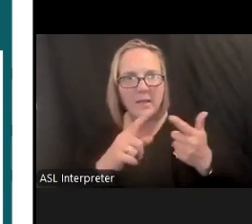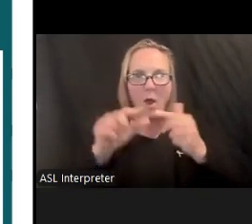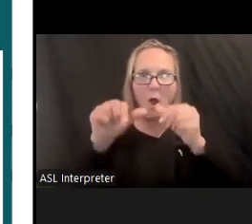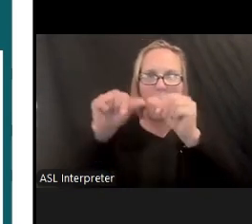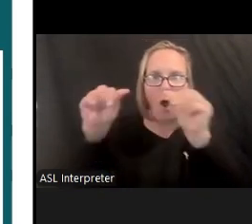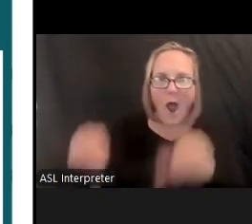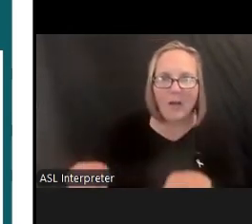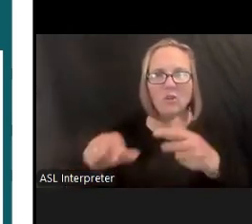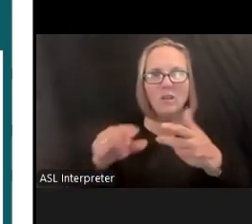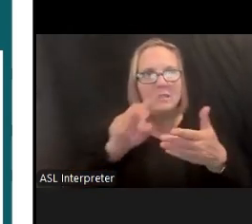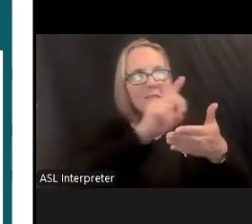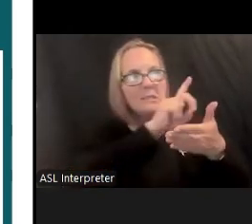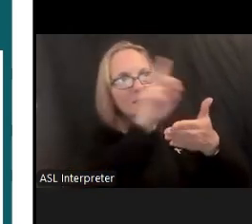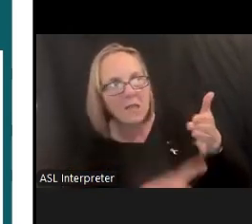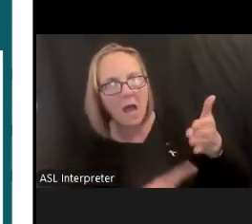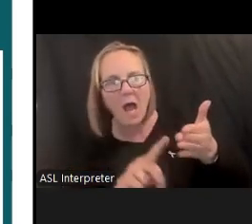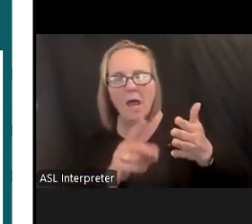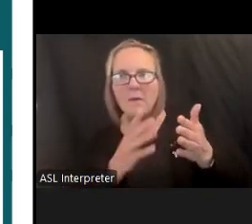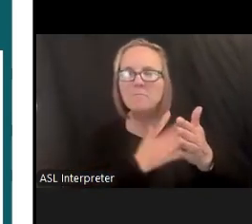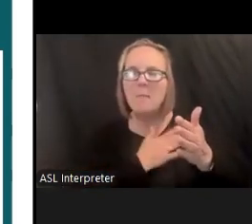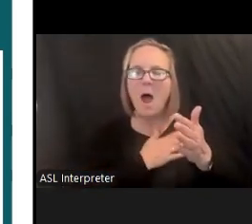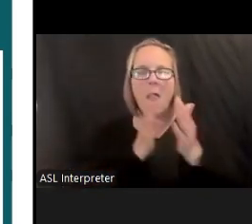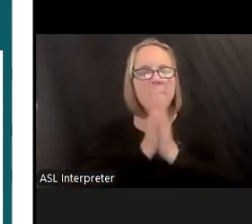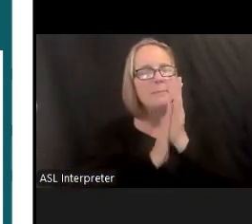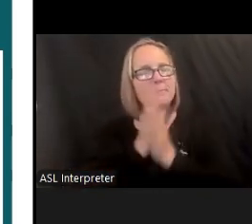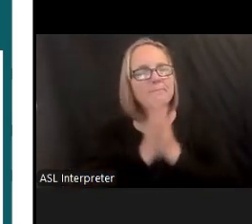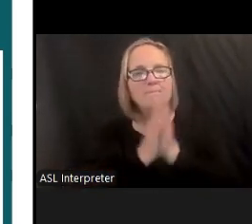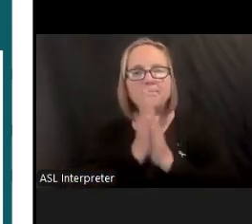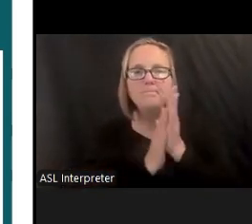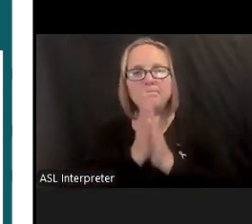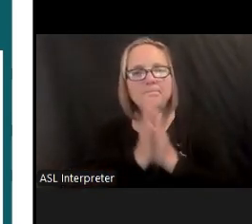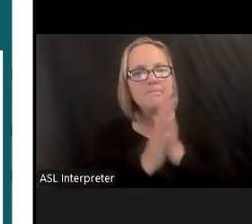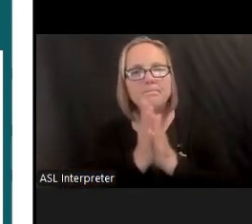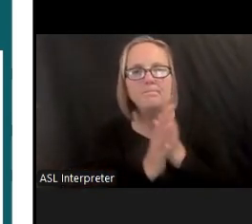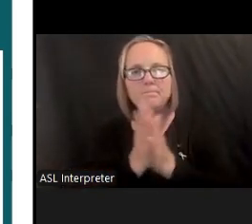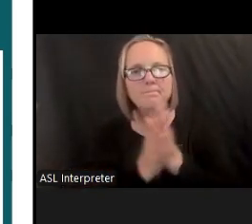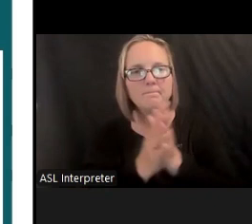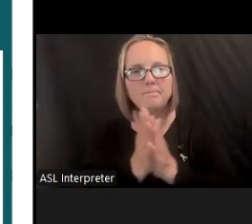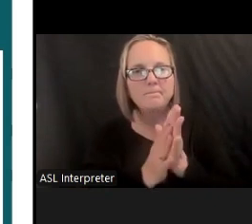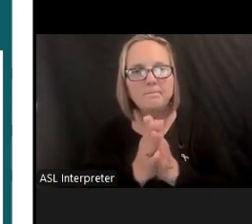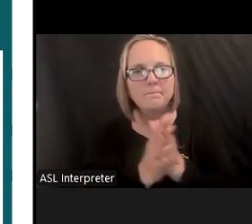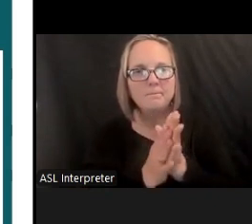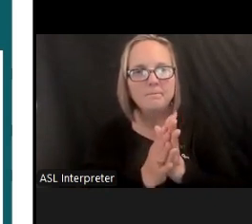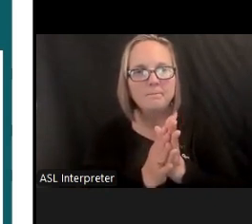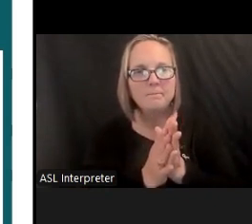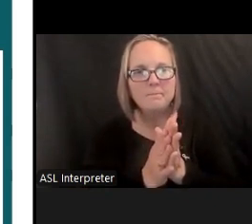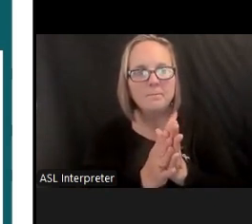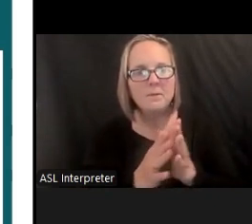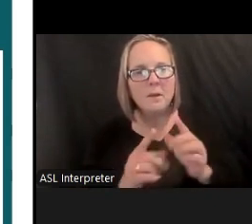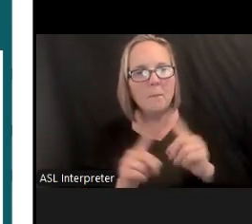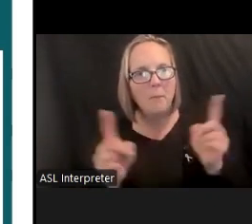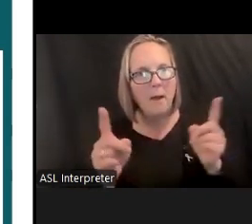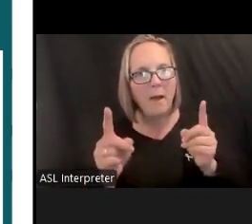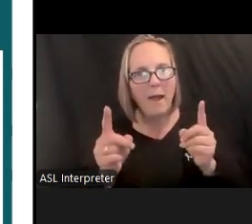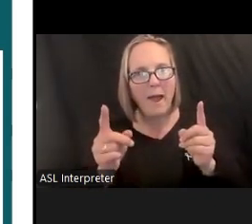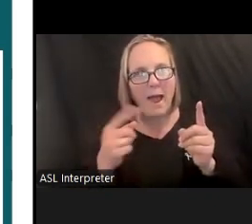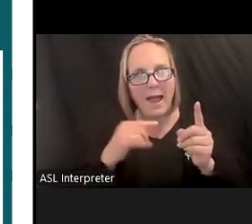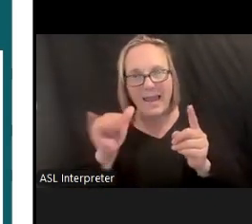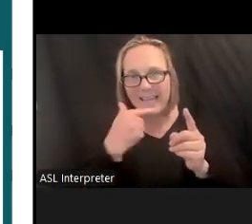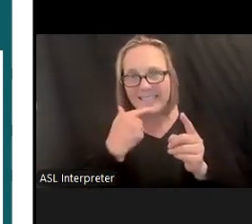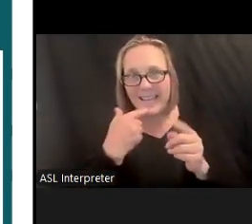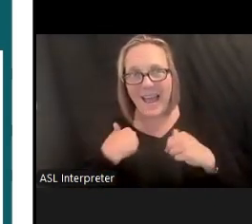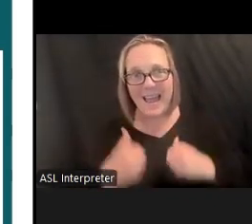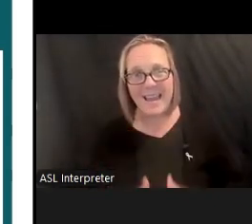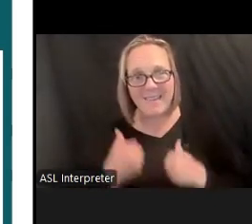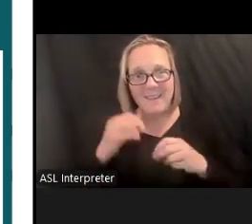things I care passionately about, but they're out of my wheelhouse. Recording in progress. I'm a New York City resident,